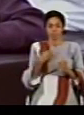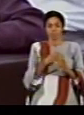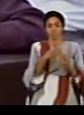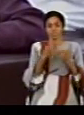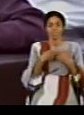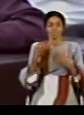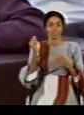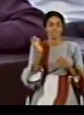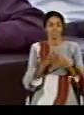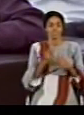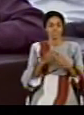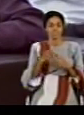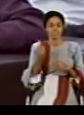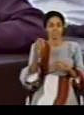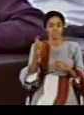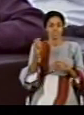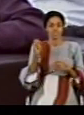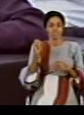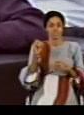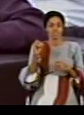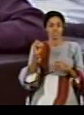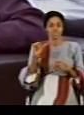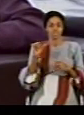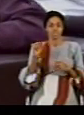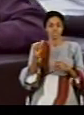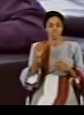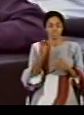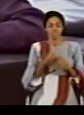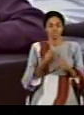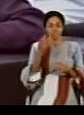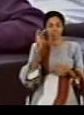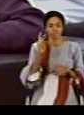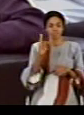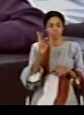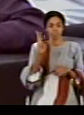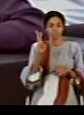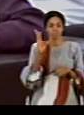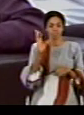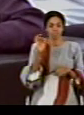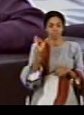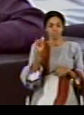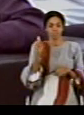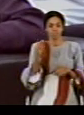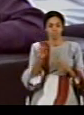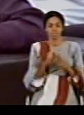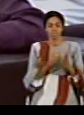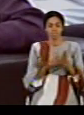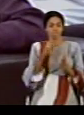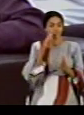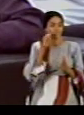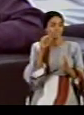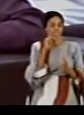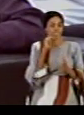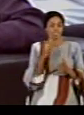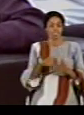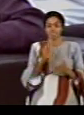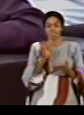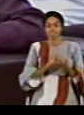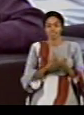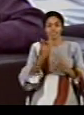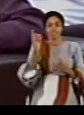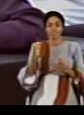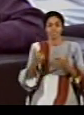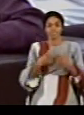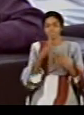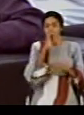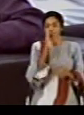Adeoye from Kwara State. He wrote, God has been faithful with me. He